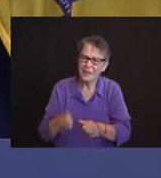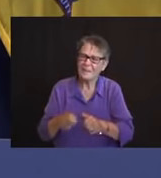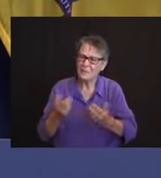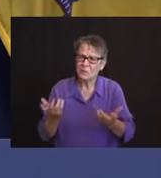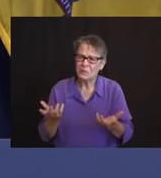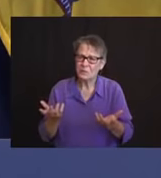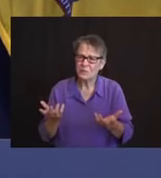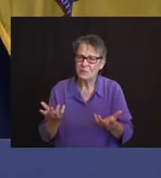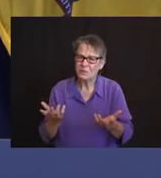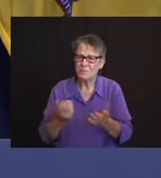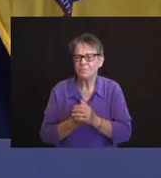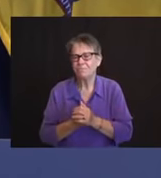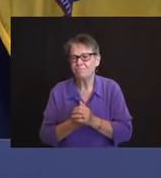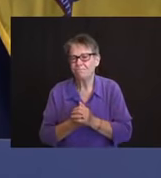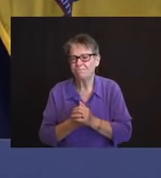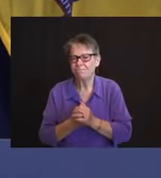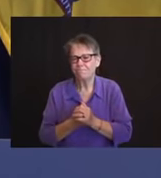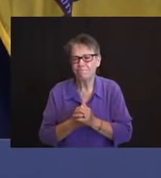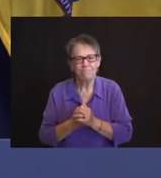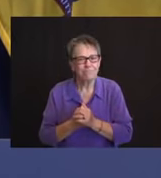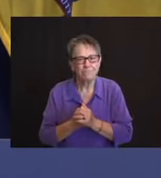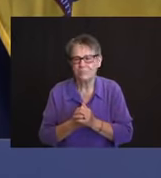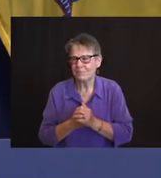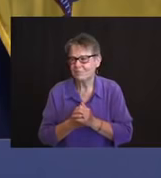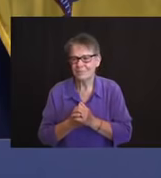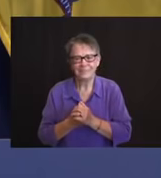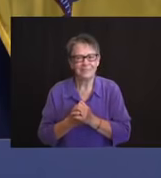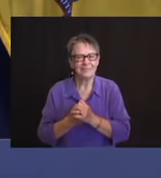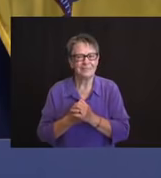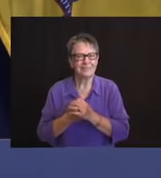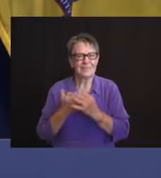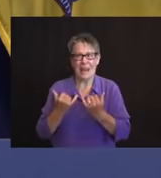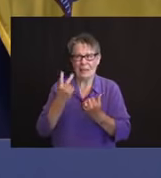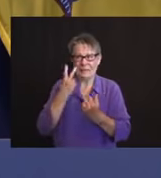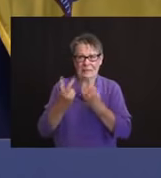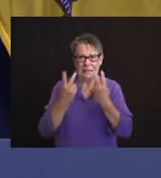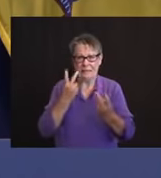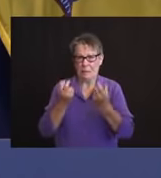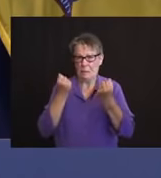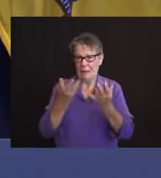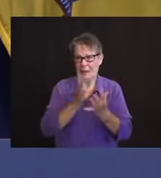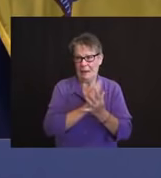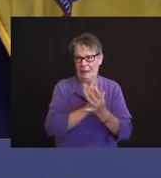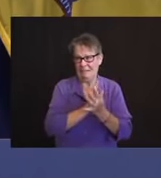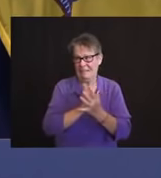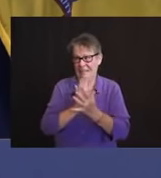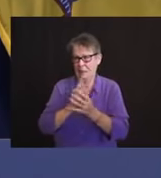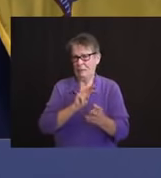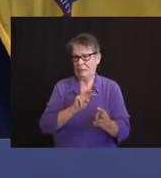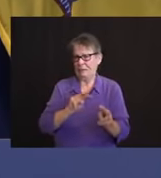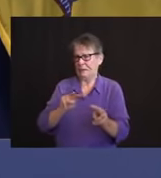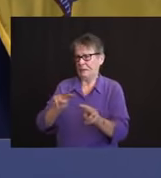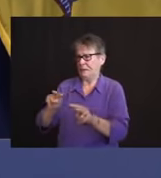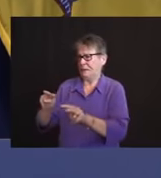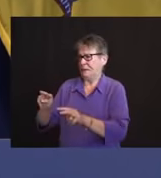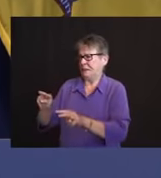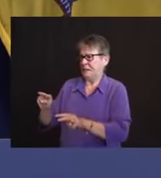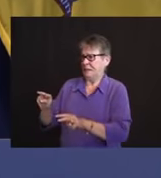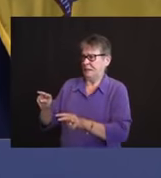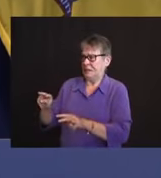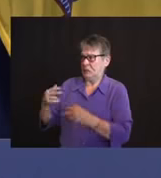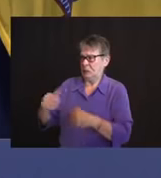many viral videos for my taste over the past 24 or 48 hours. So that's something that we've